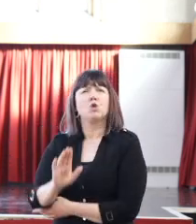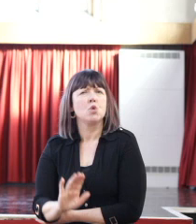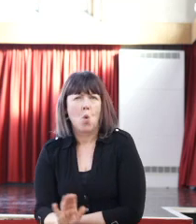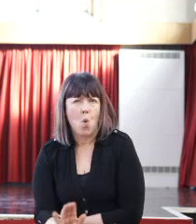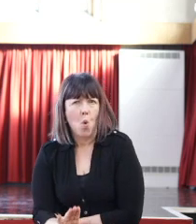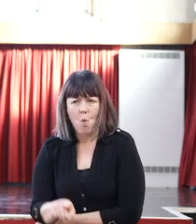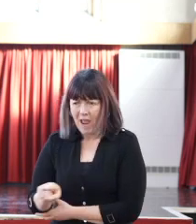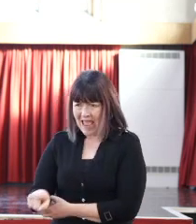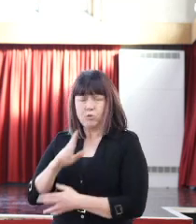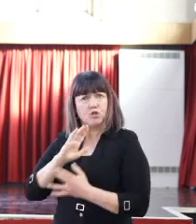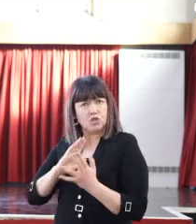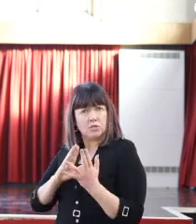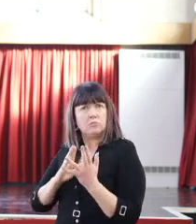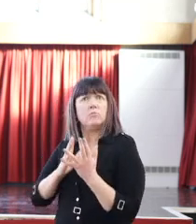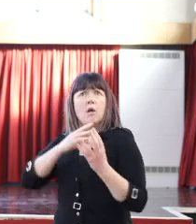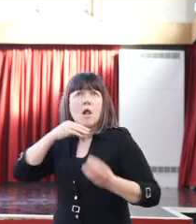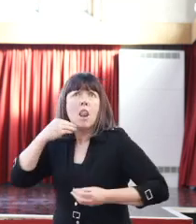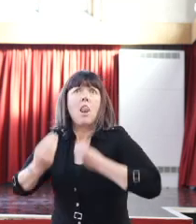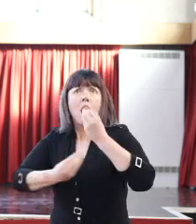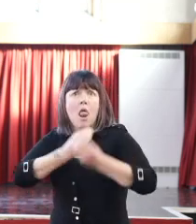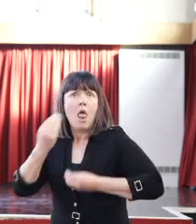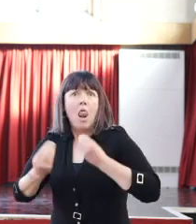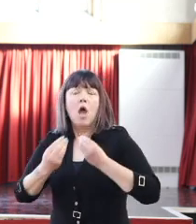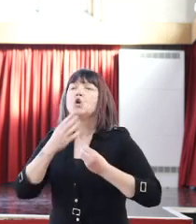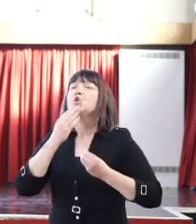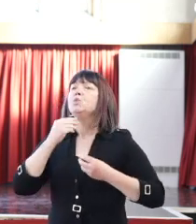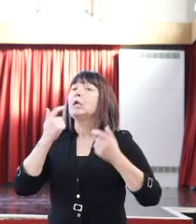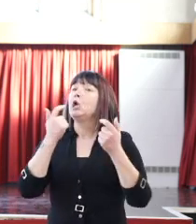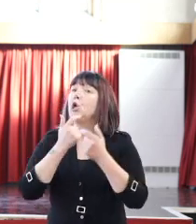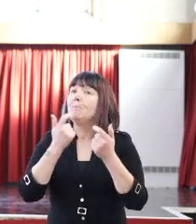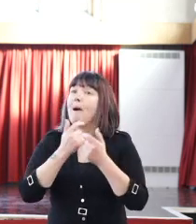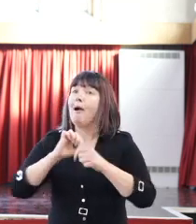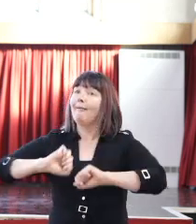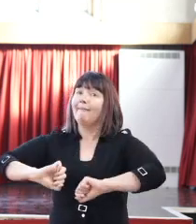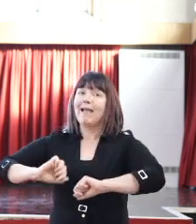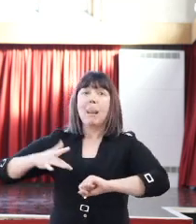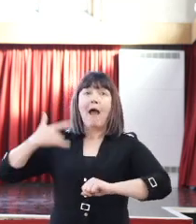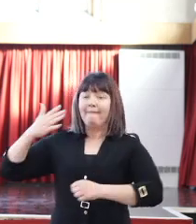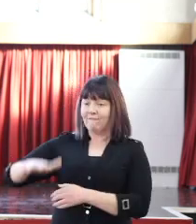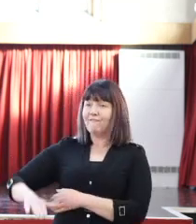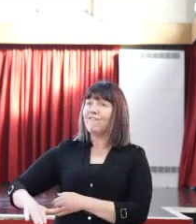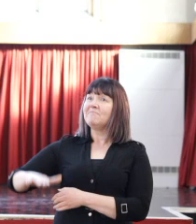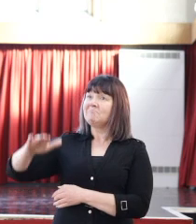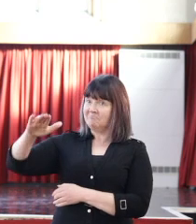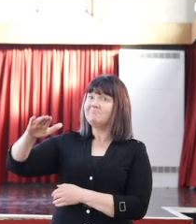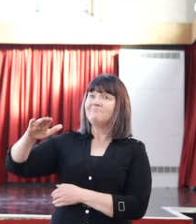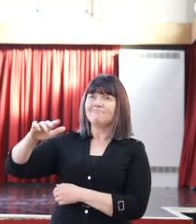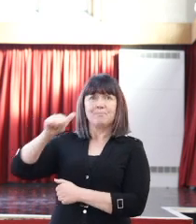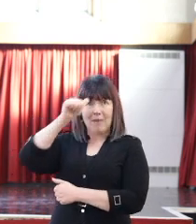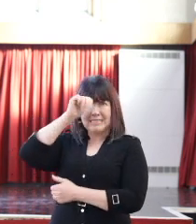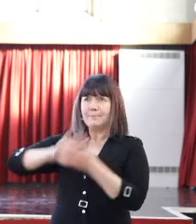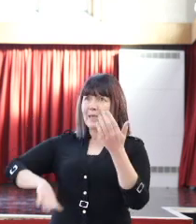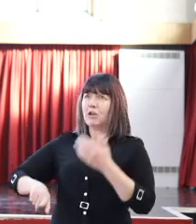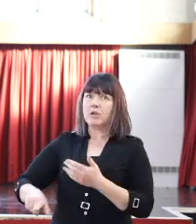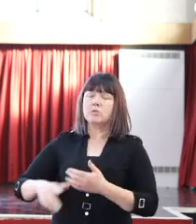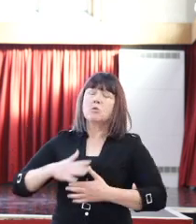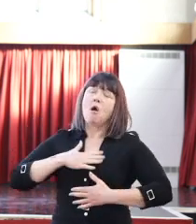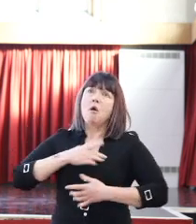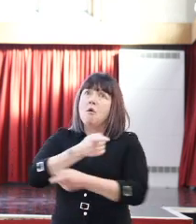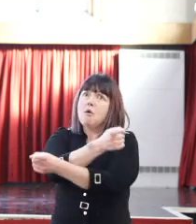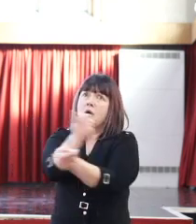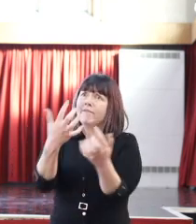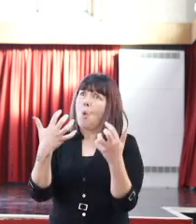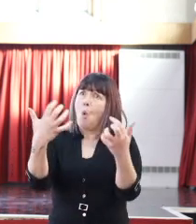really accessible and quite comical way the experiences that he had had. It was a really moving and